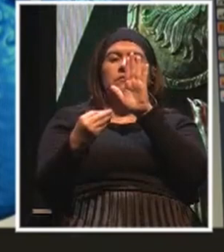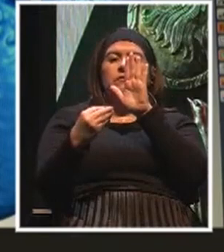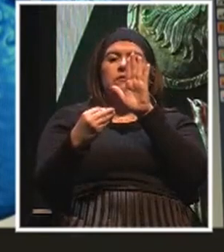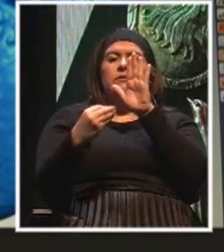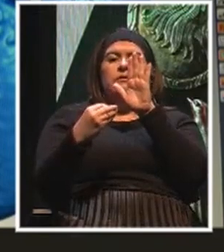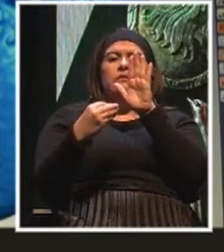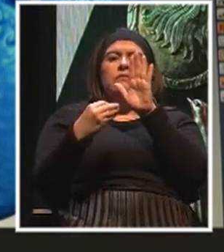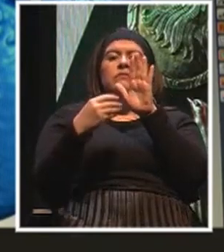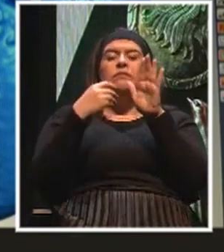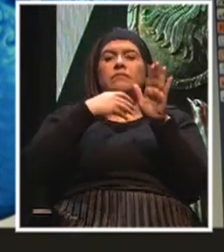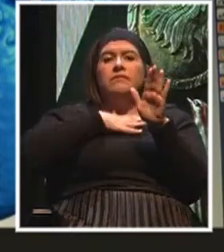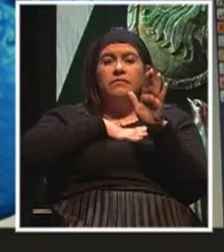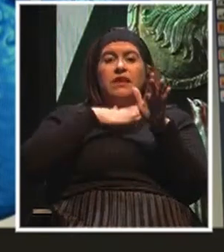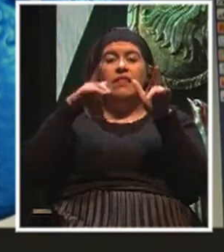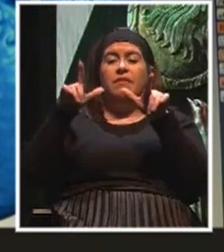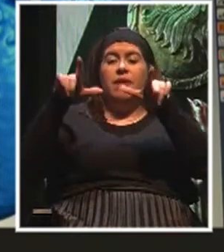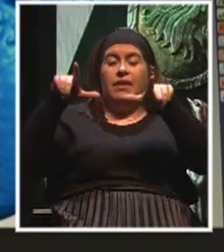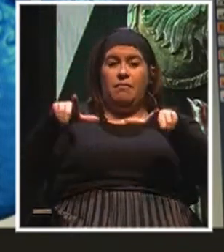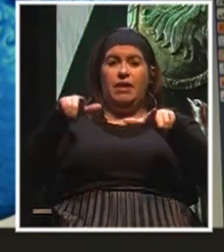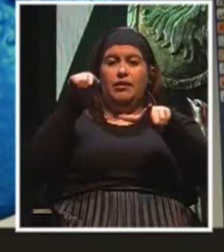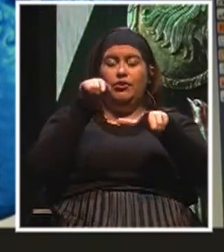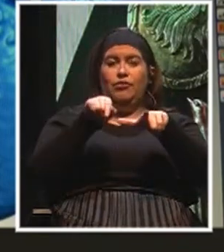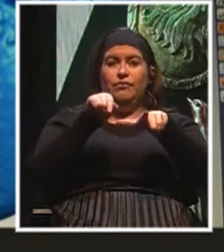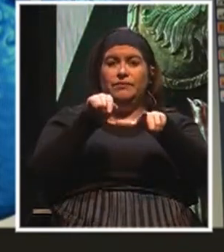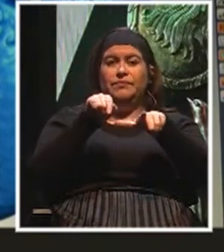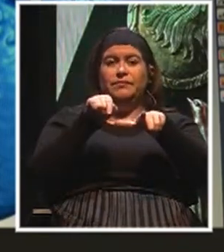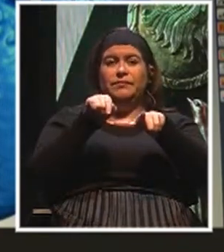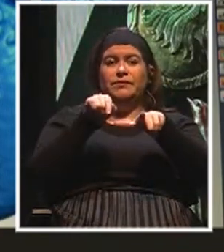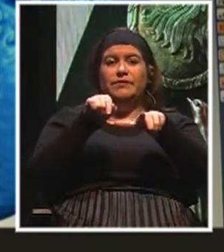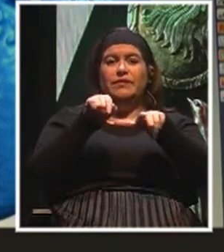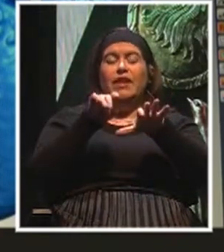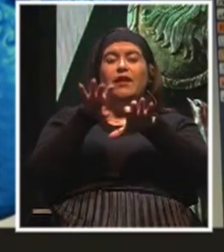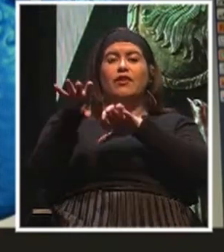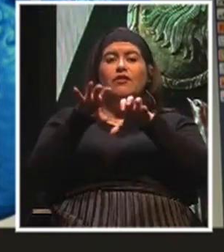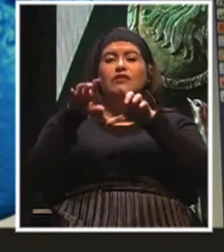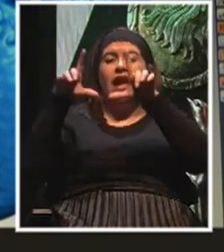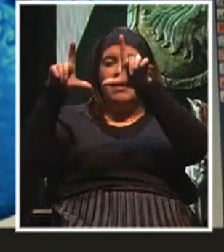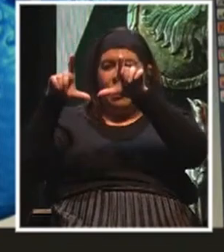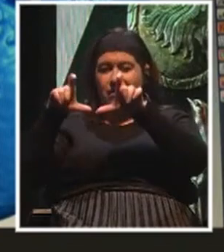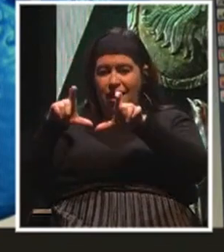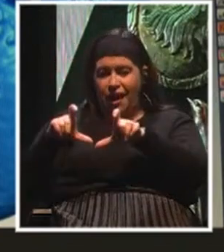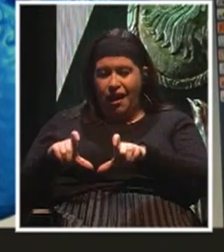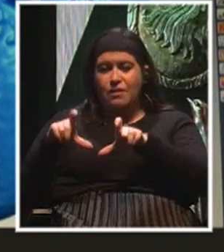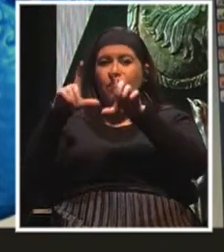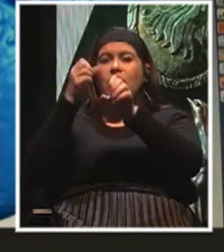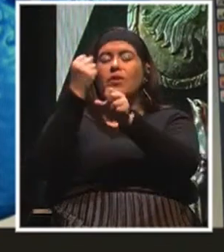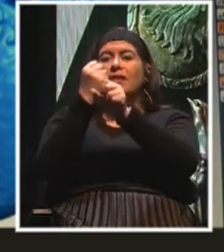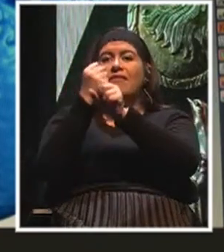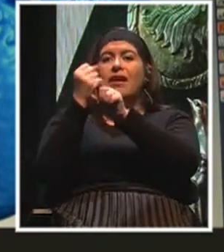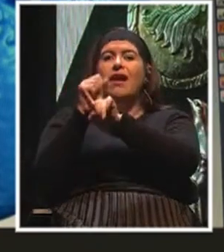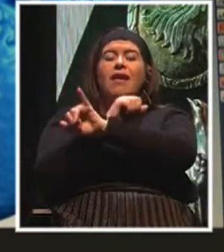and to shoot. So this just shows kind of like the workflow that we went through with, you know, getting the